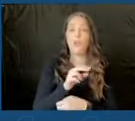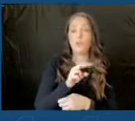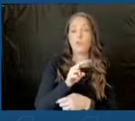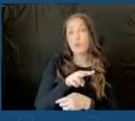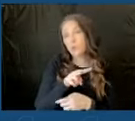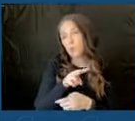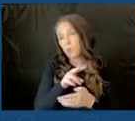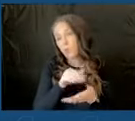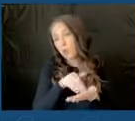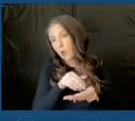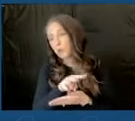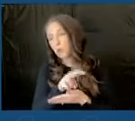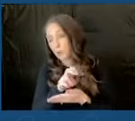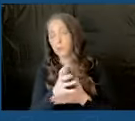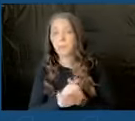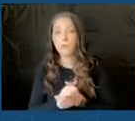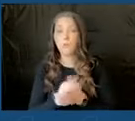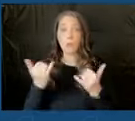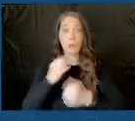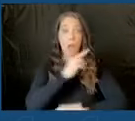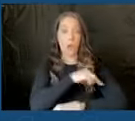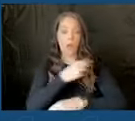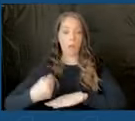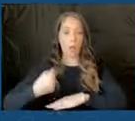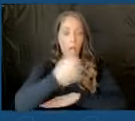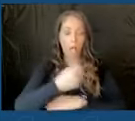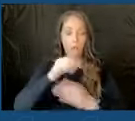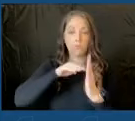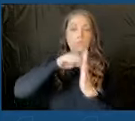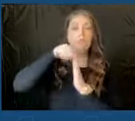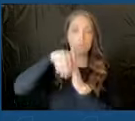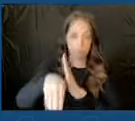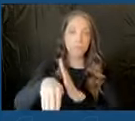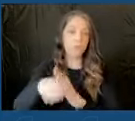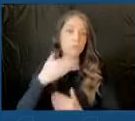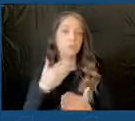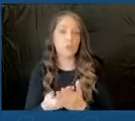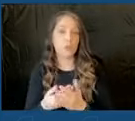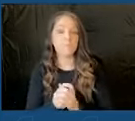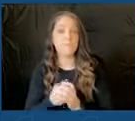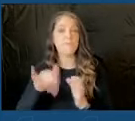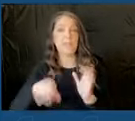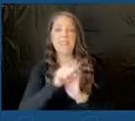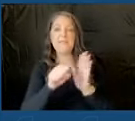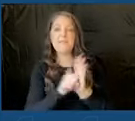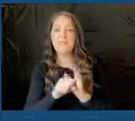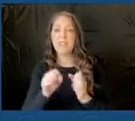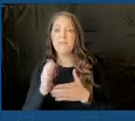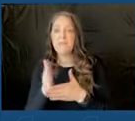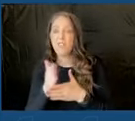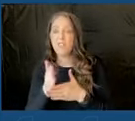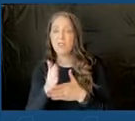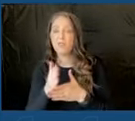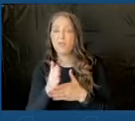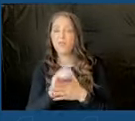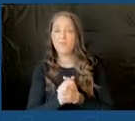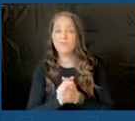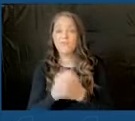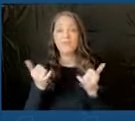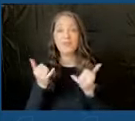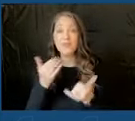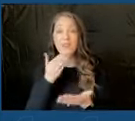are seeing major declines in hospitalizations. Another good news story. That's our statewide average. So now the good news is we